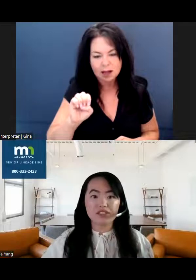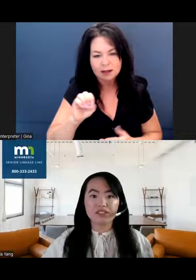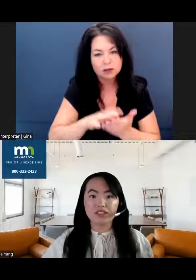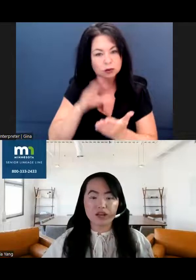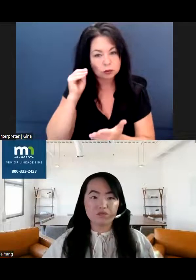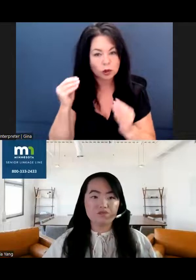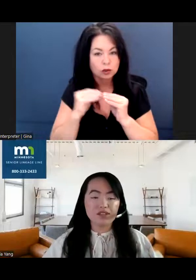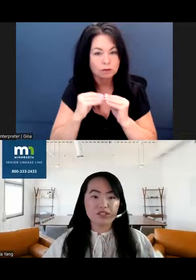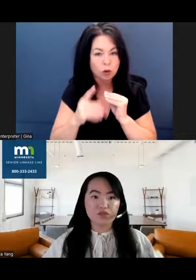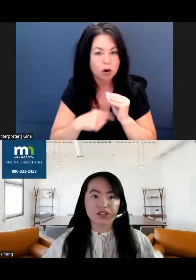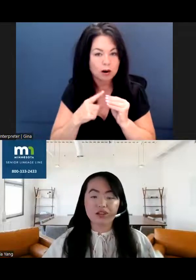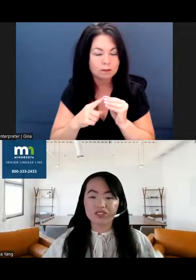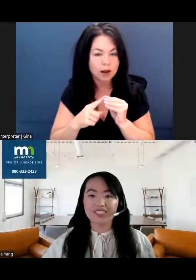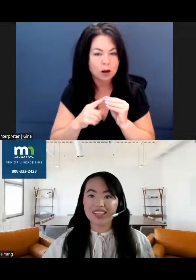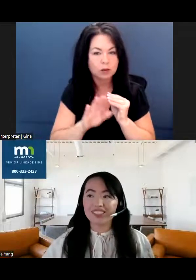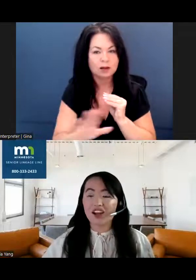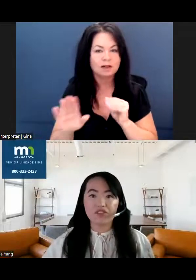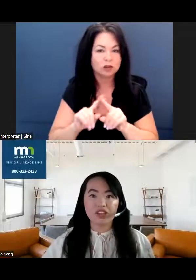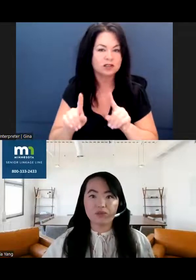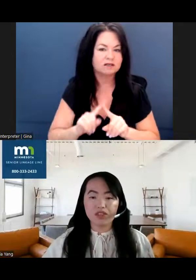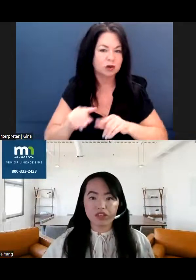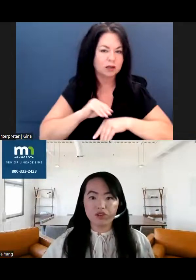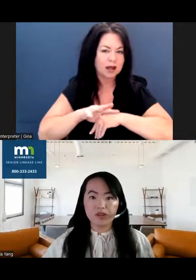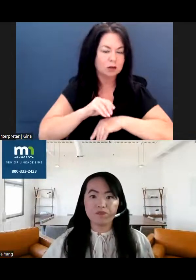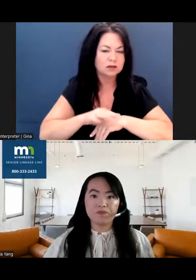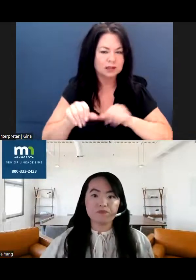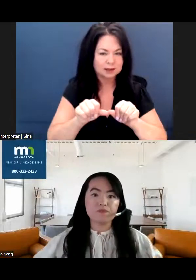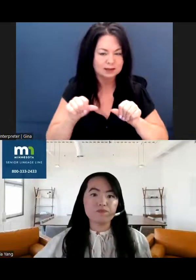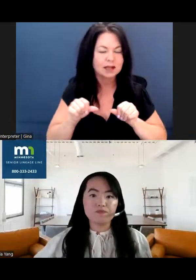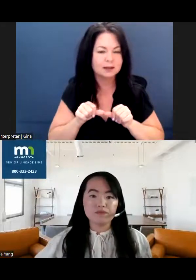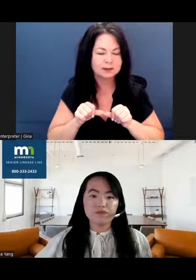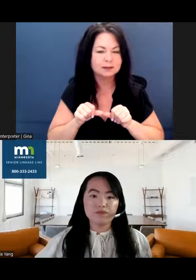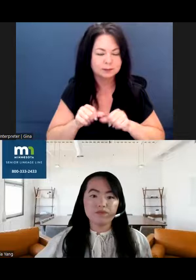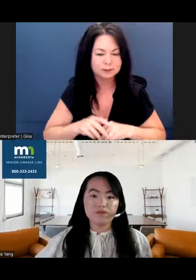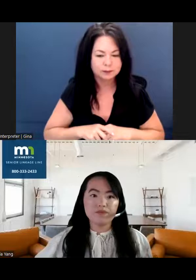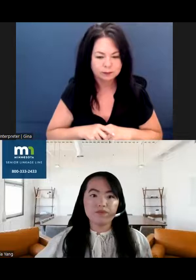about our different counseling sites that are available in the community.